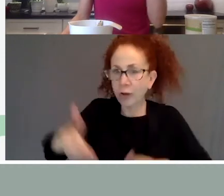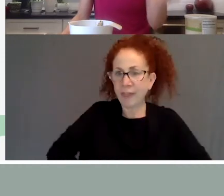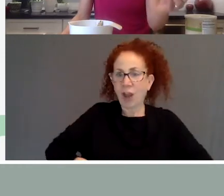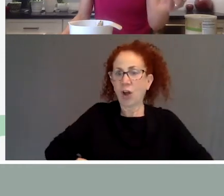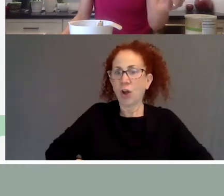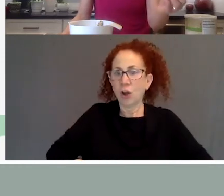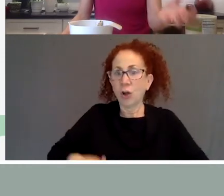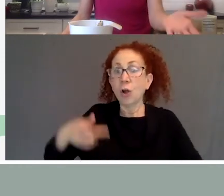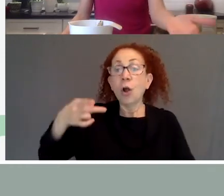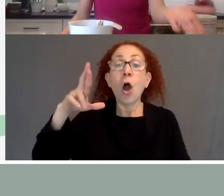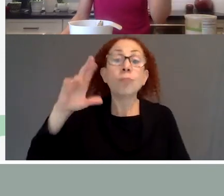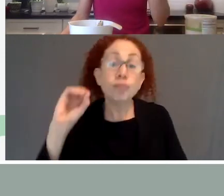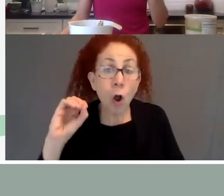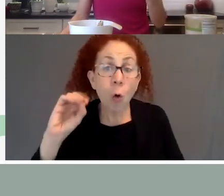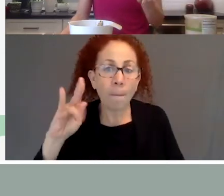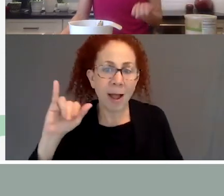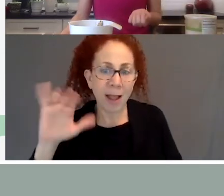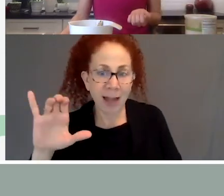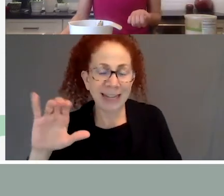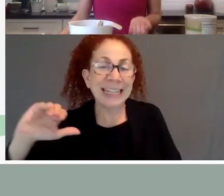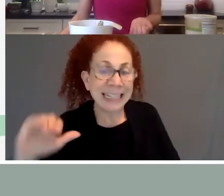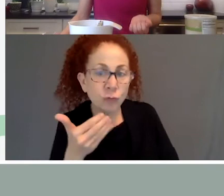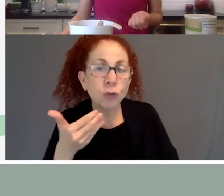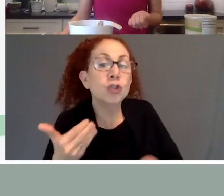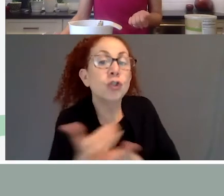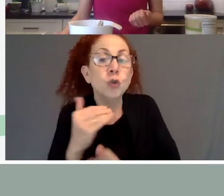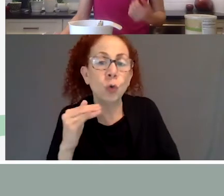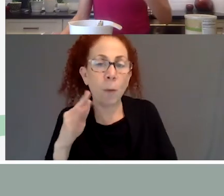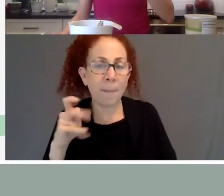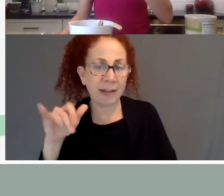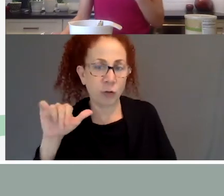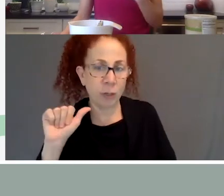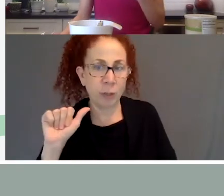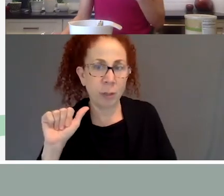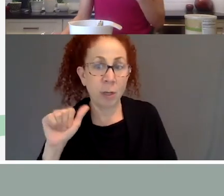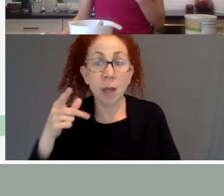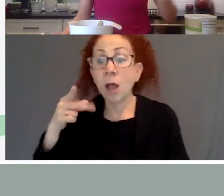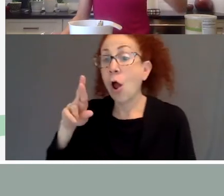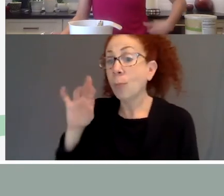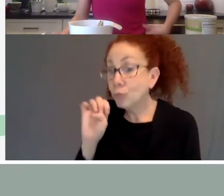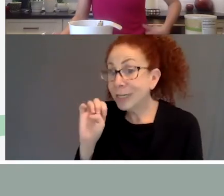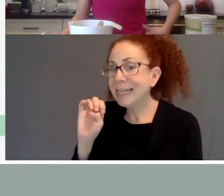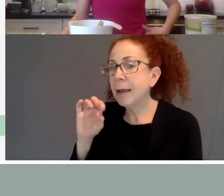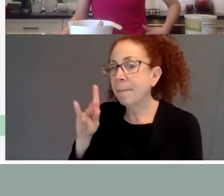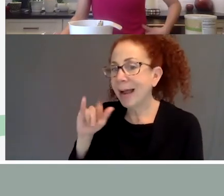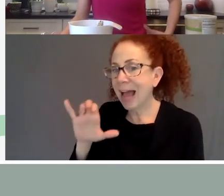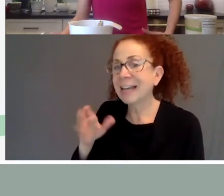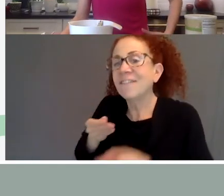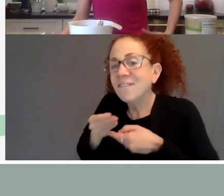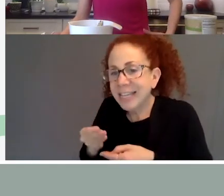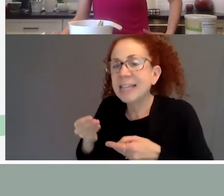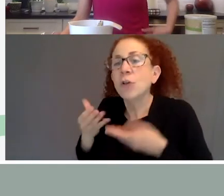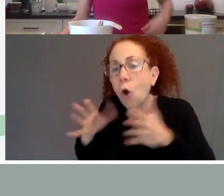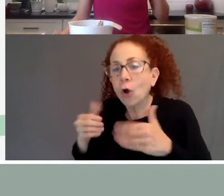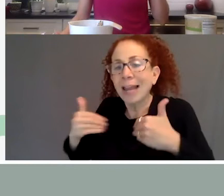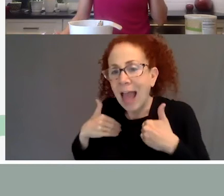A probiotic is introducing new bacteria to your body. A prebiotic feeds the bacteria you